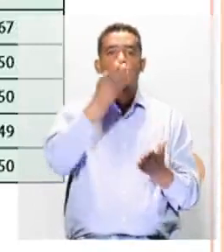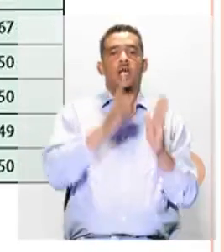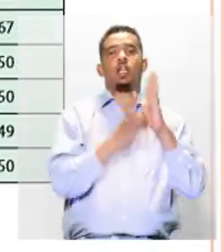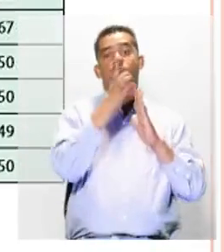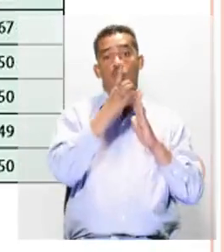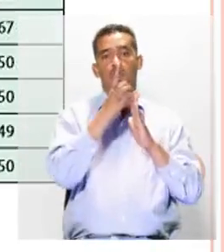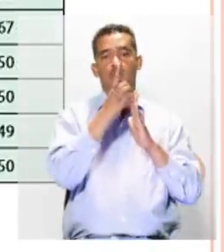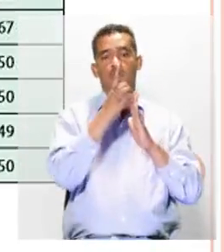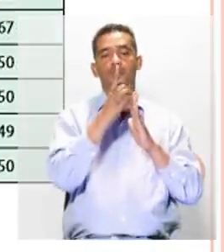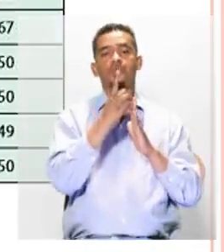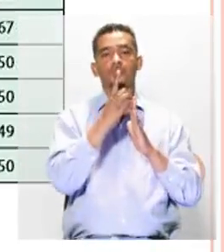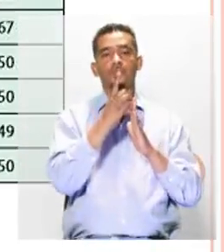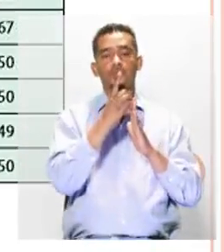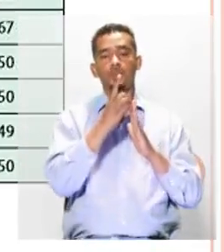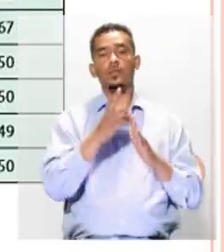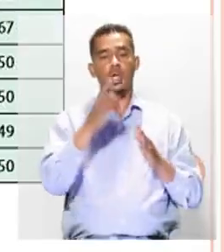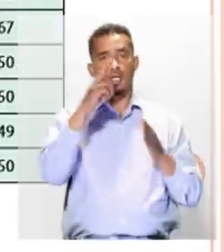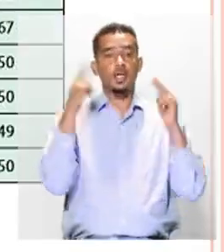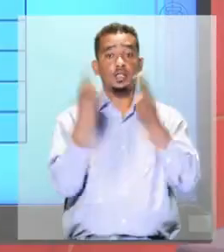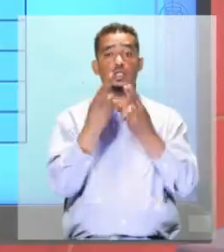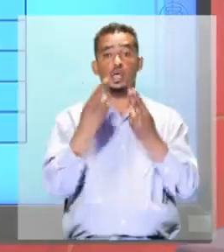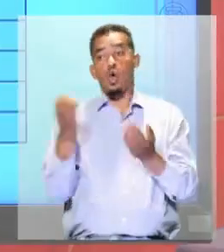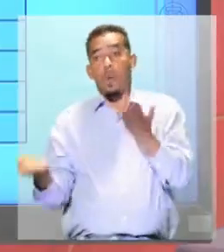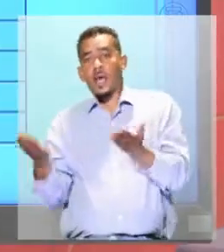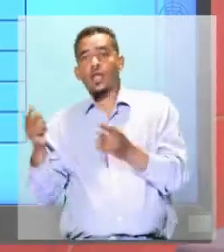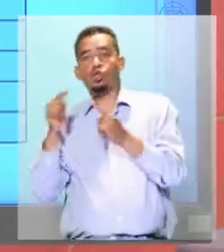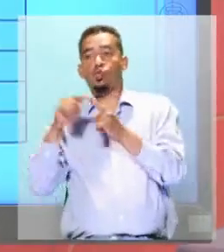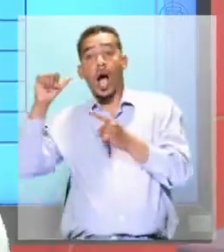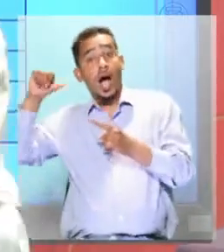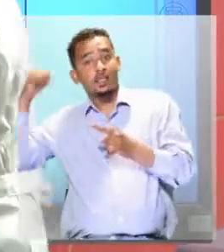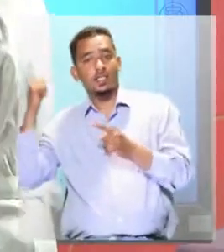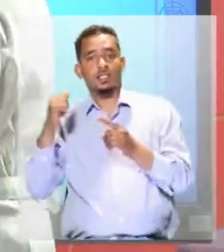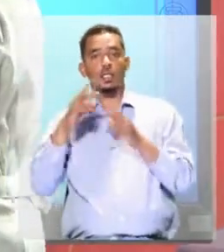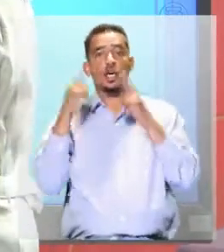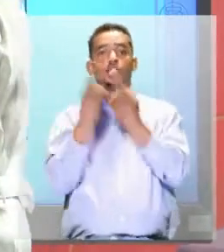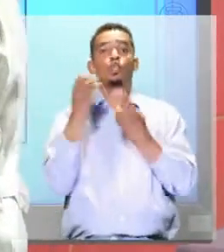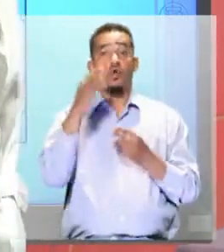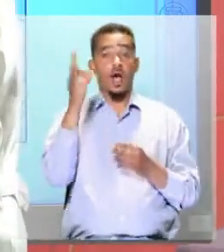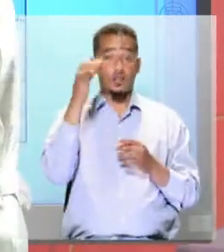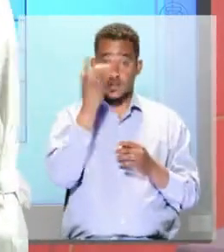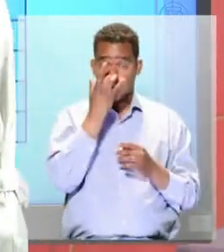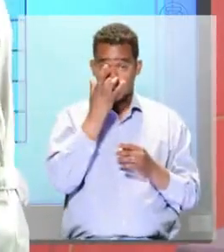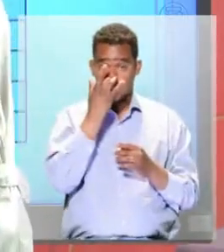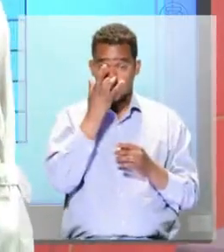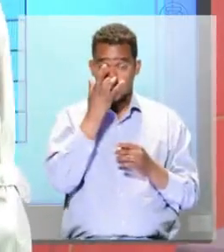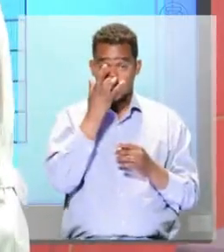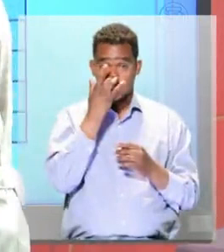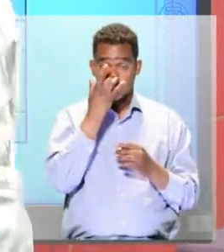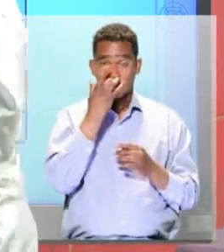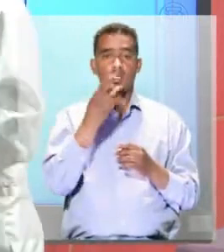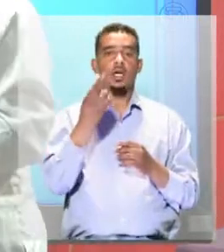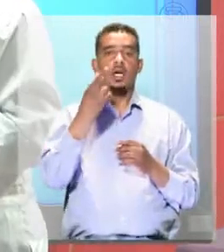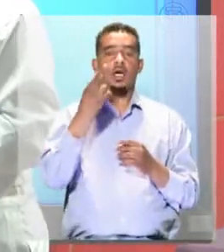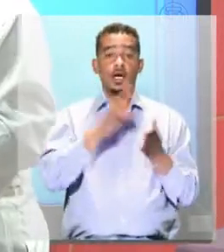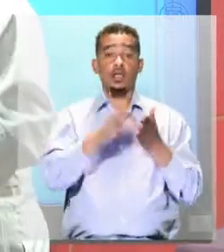above explanation, well developed region when we compare to the other region of Africa. The rate of natural